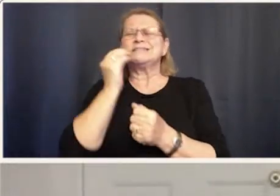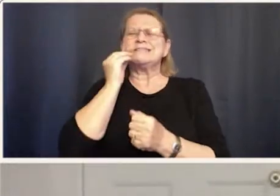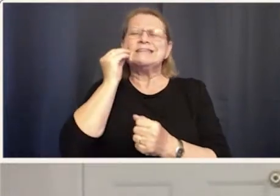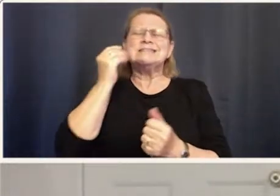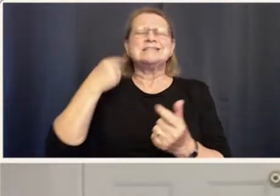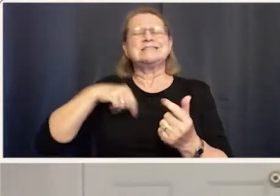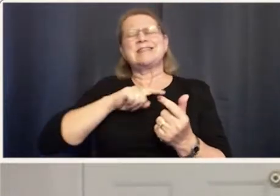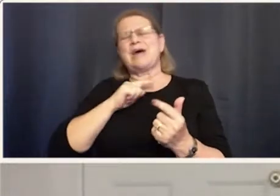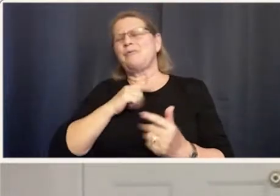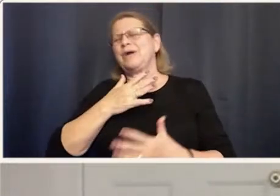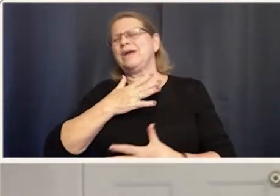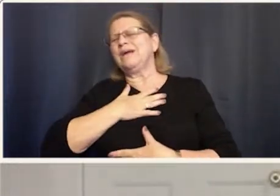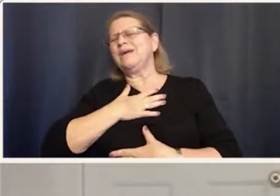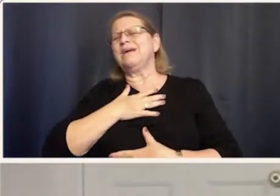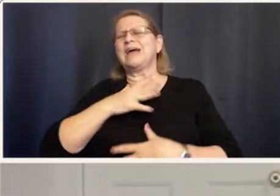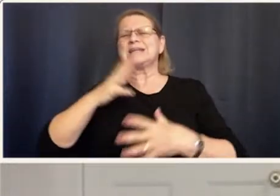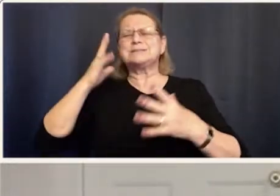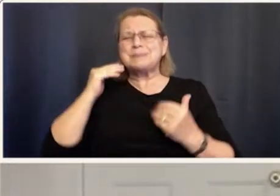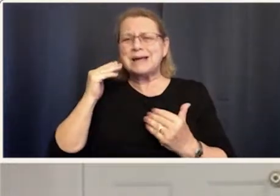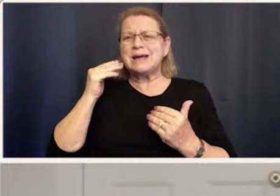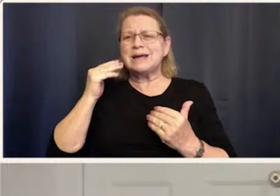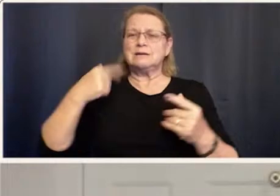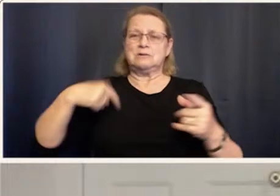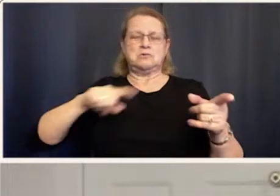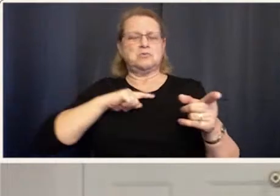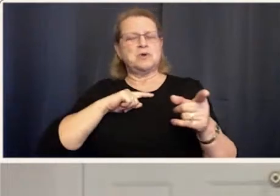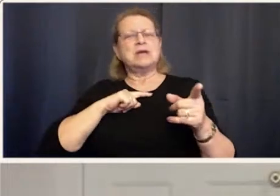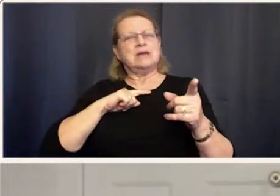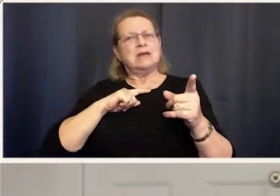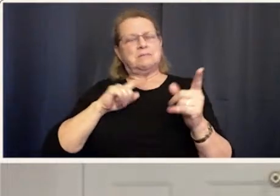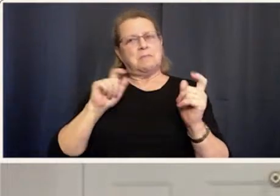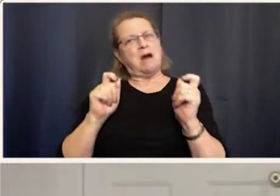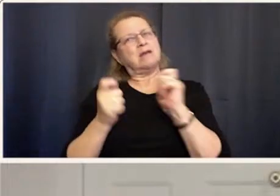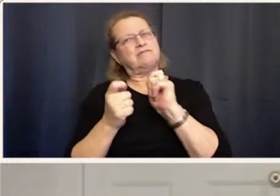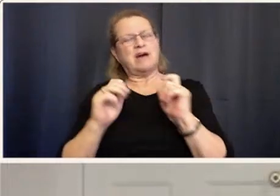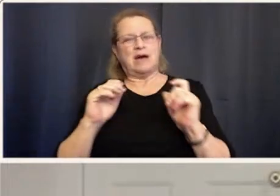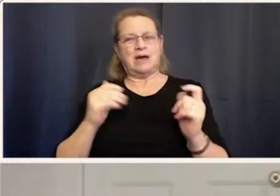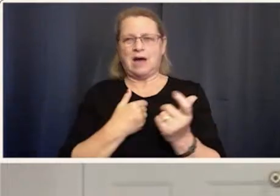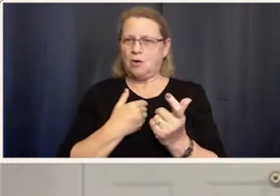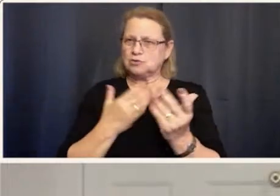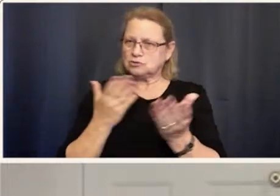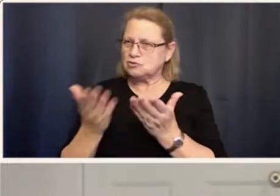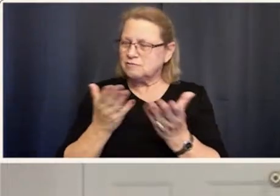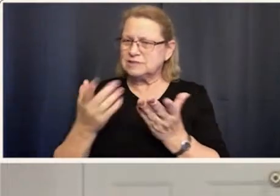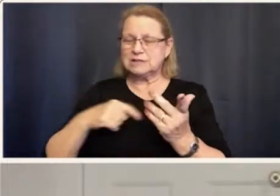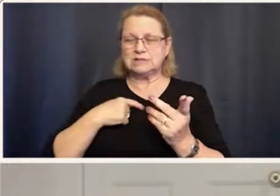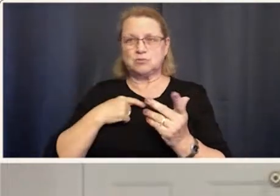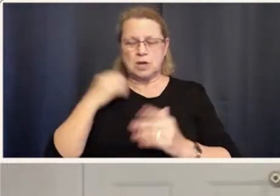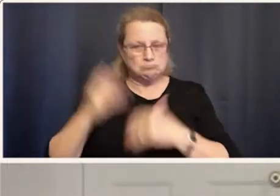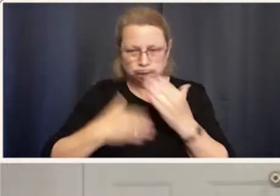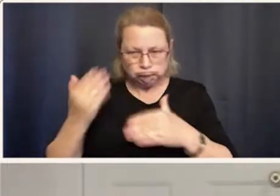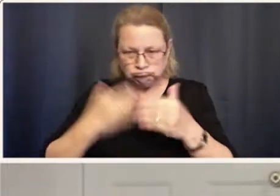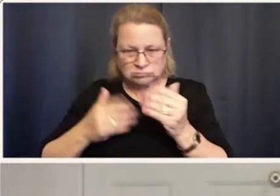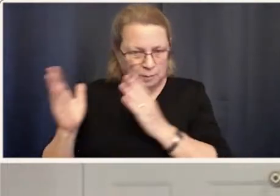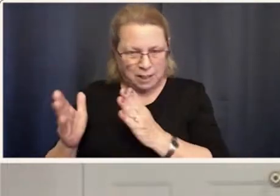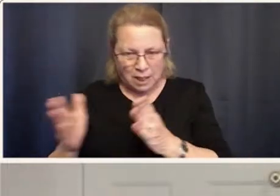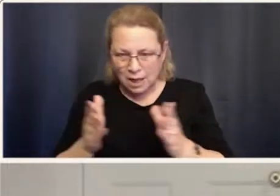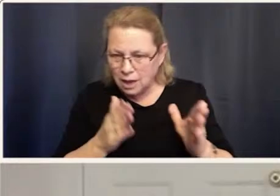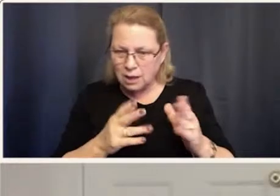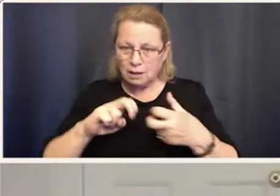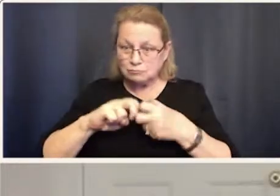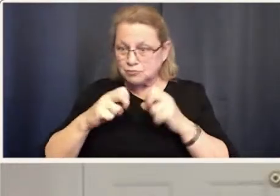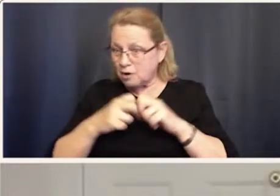As MSP safely modified our client-facing services, we quickly went into overdrive, planning,